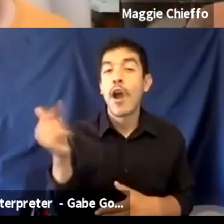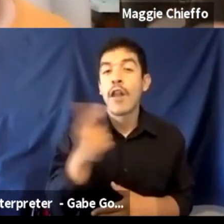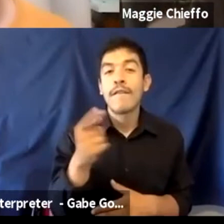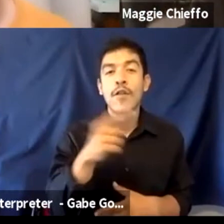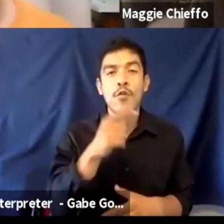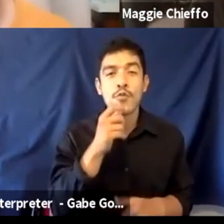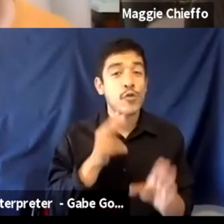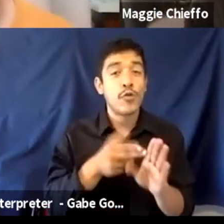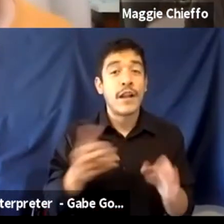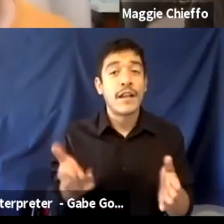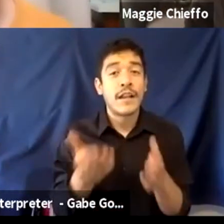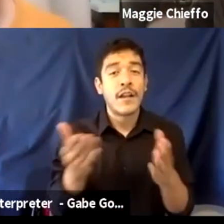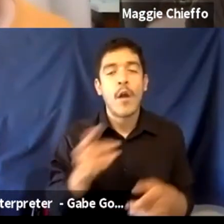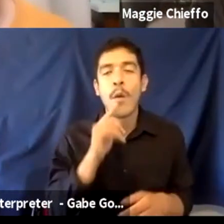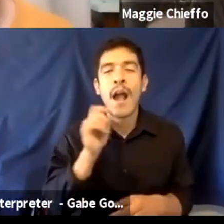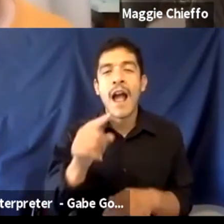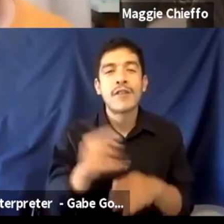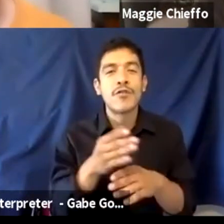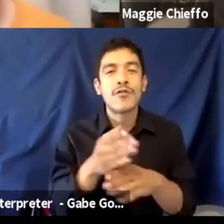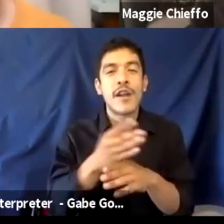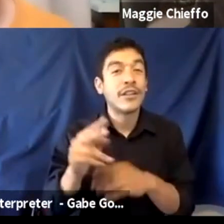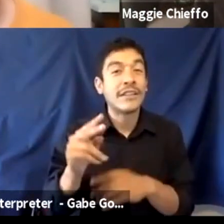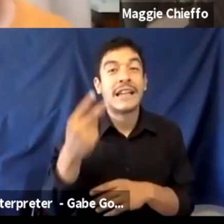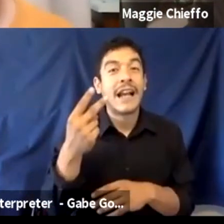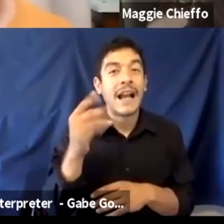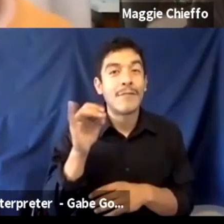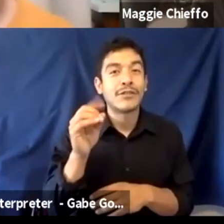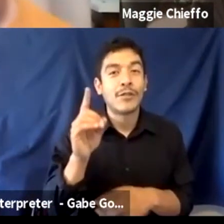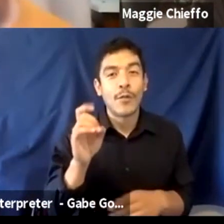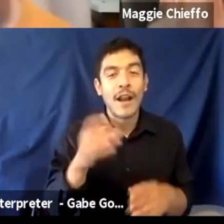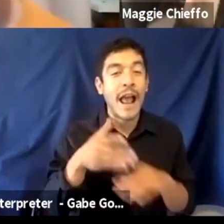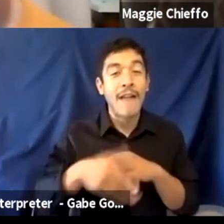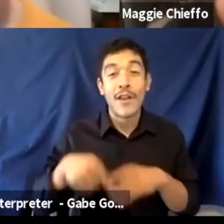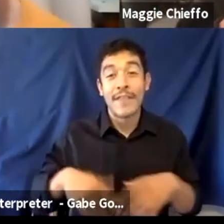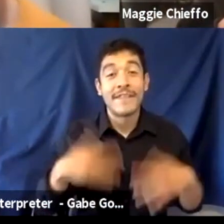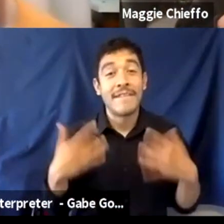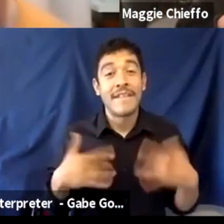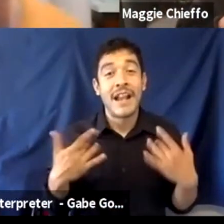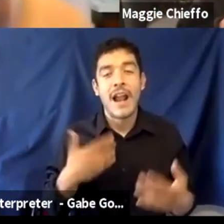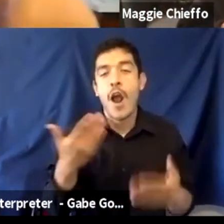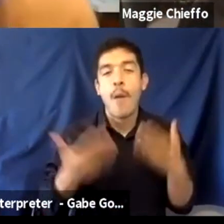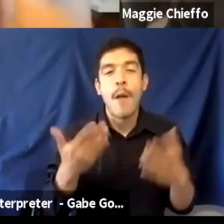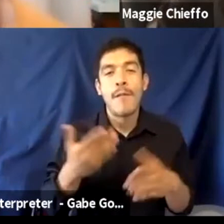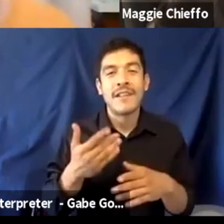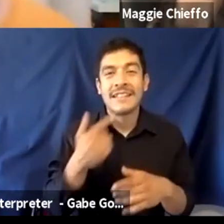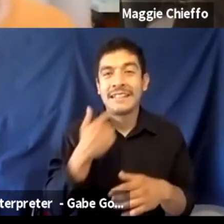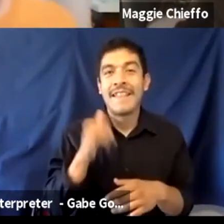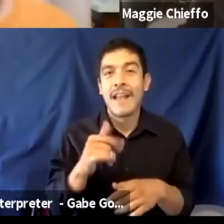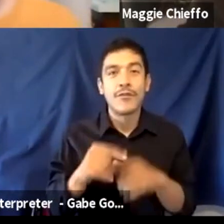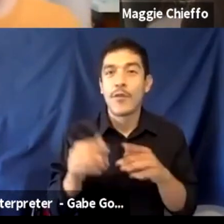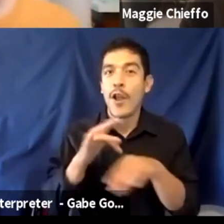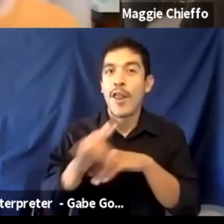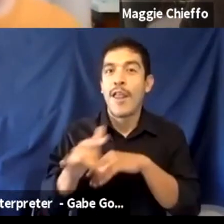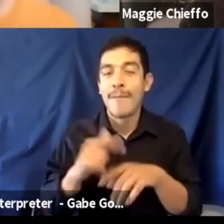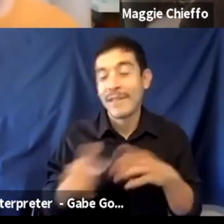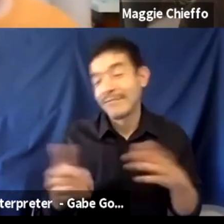joined us here, we'll be also sharing with you the second episode after this event. I probably preemptively said that, but here we go.